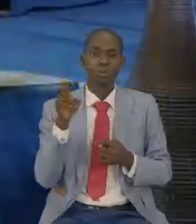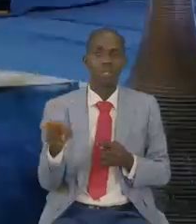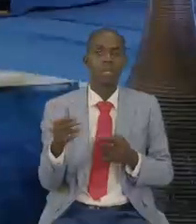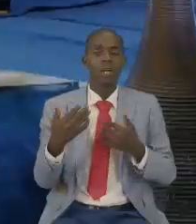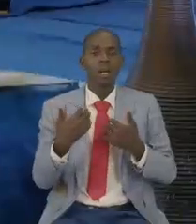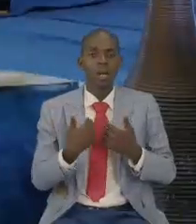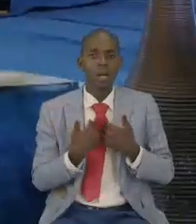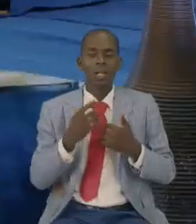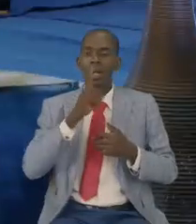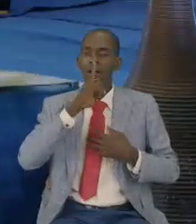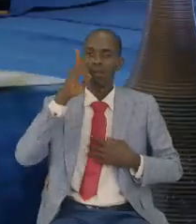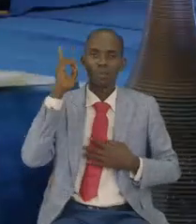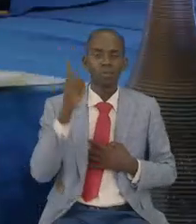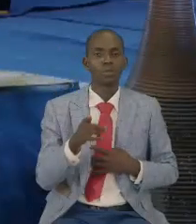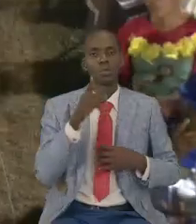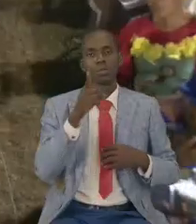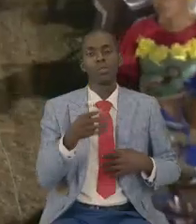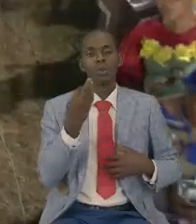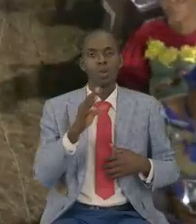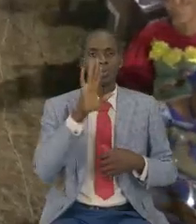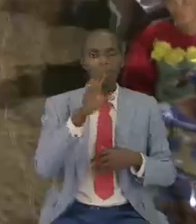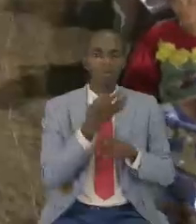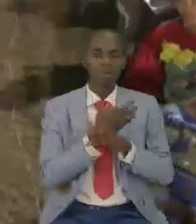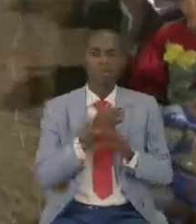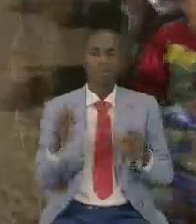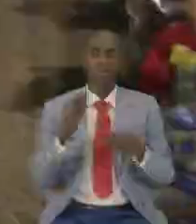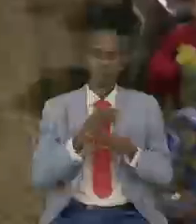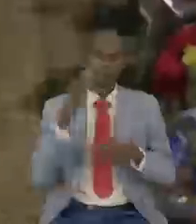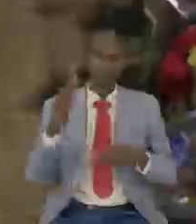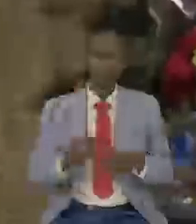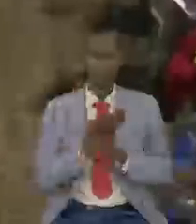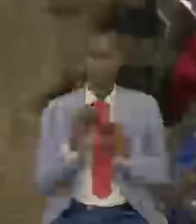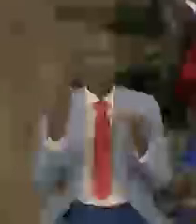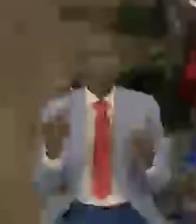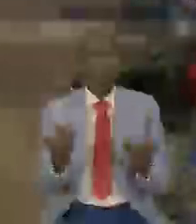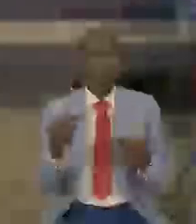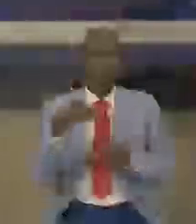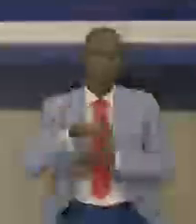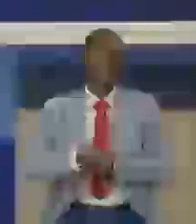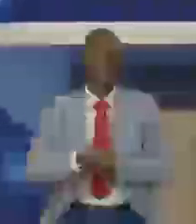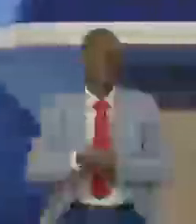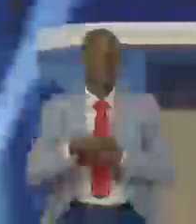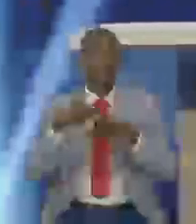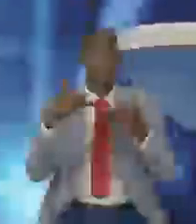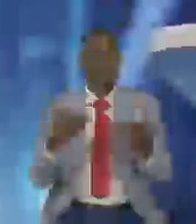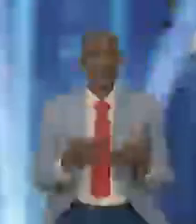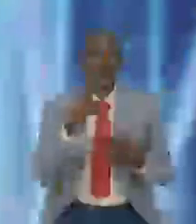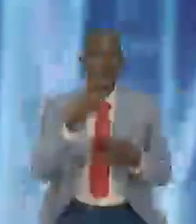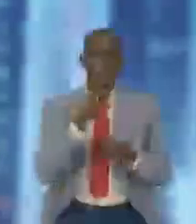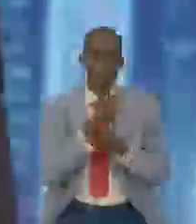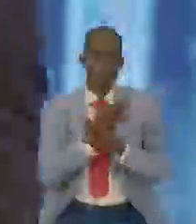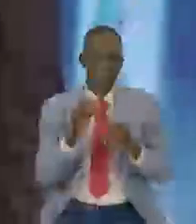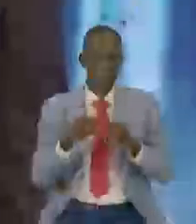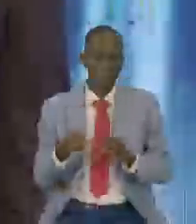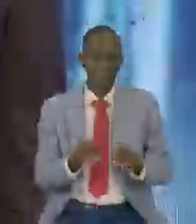freedom, total freedom tonight. Now you are free to move about anywhere you go. You